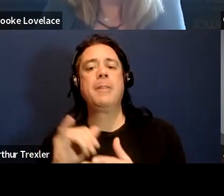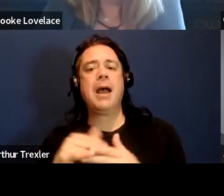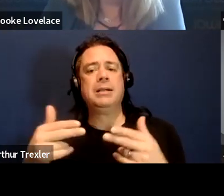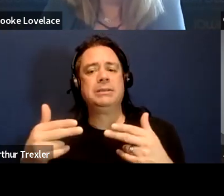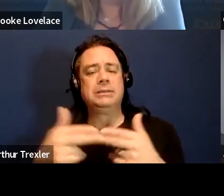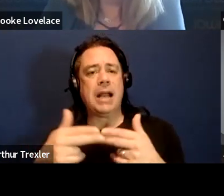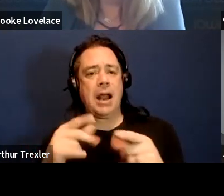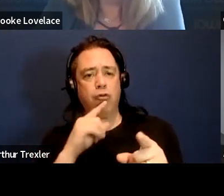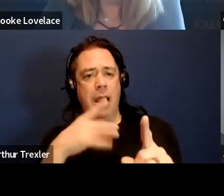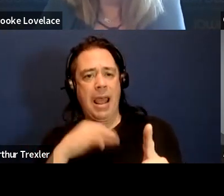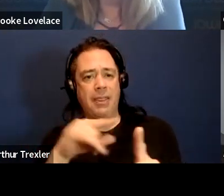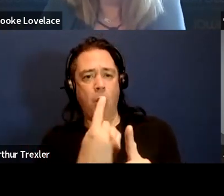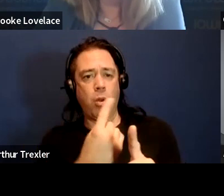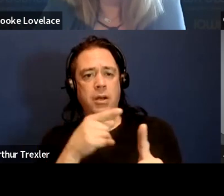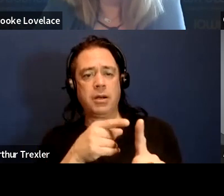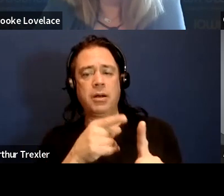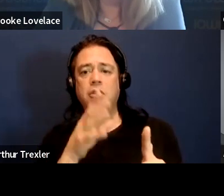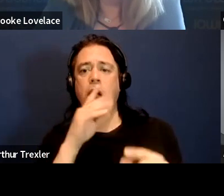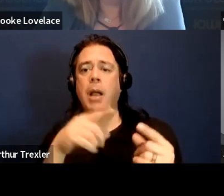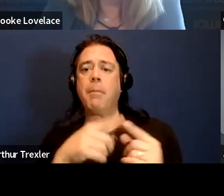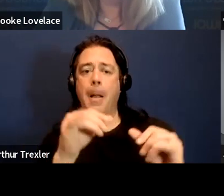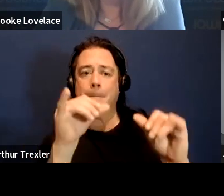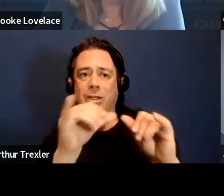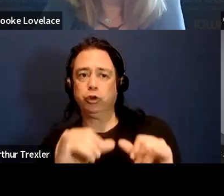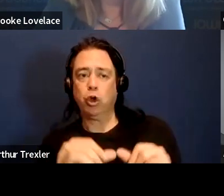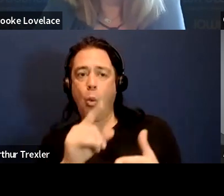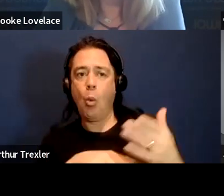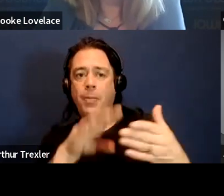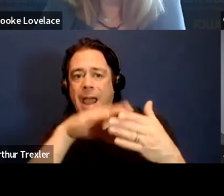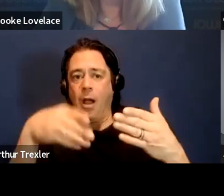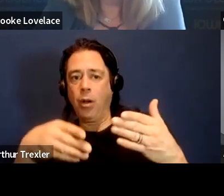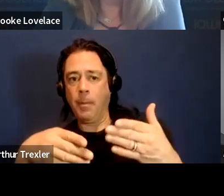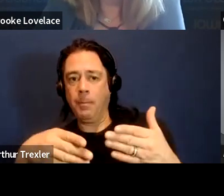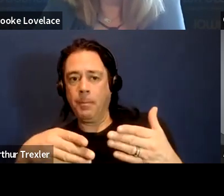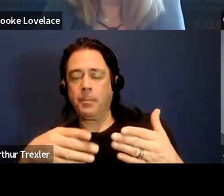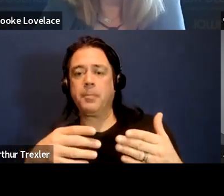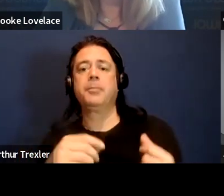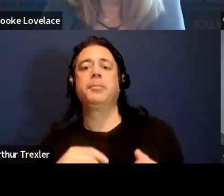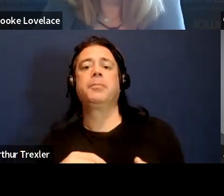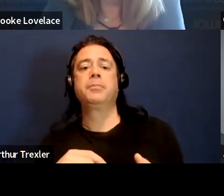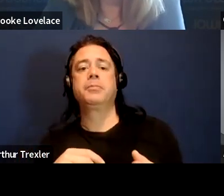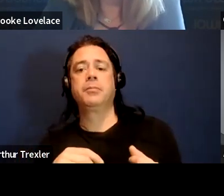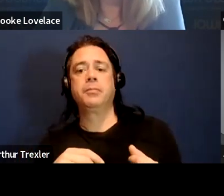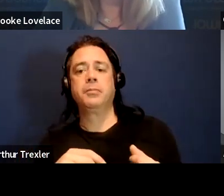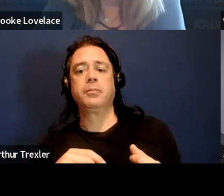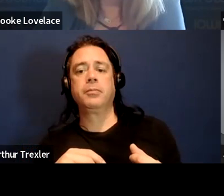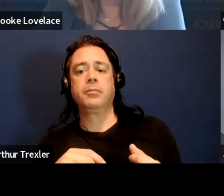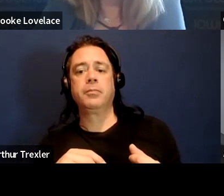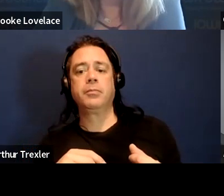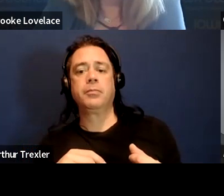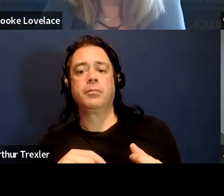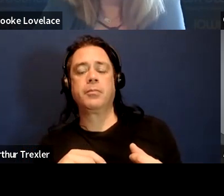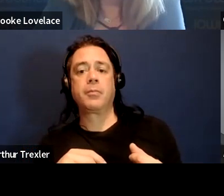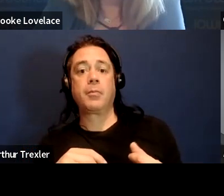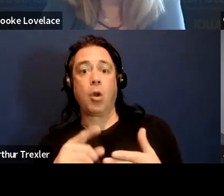I really like the slide where you were talking about measuring outcomes and that, you know, the